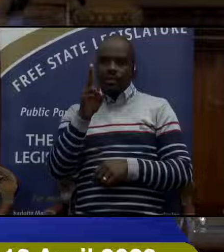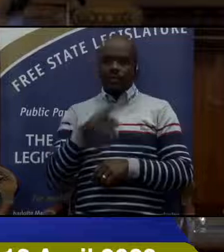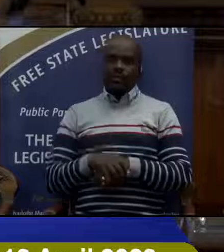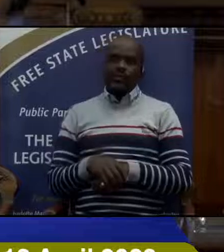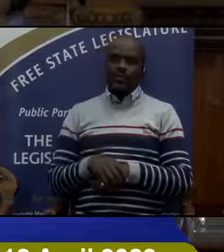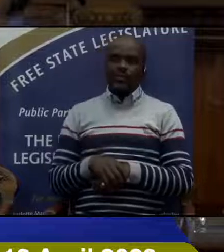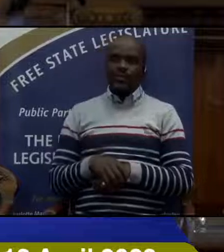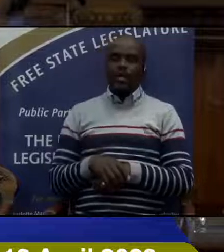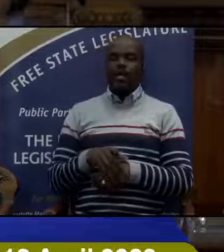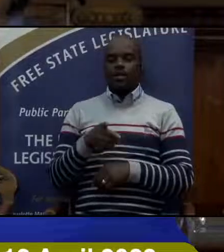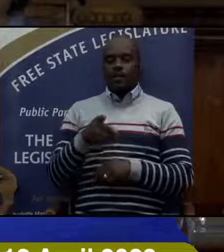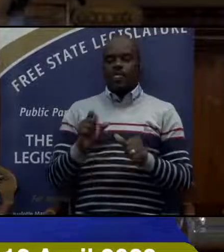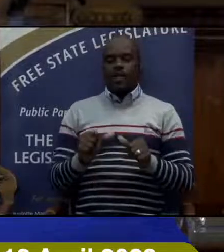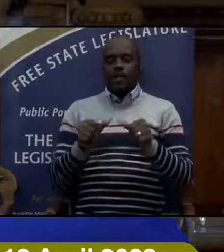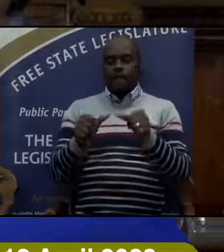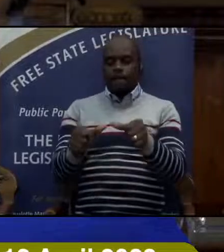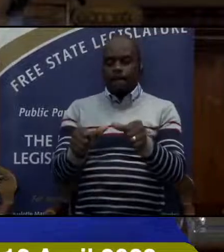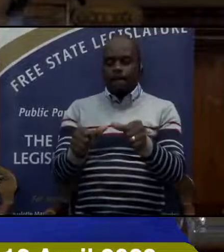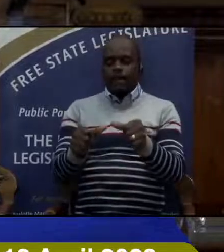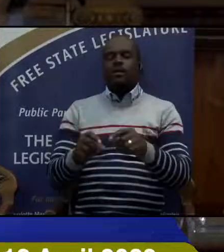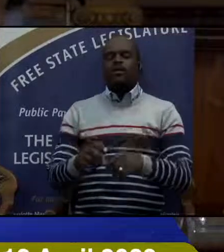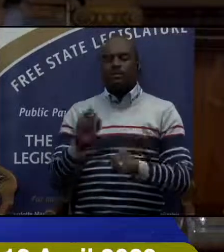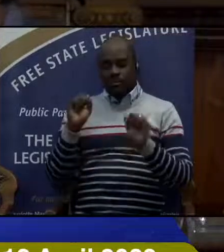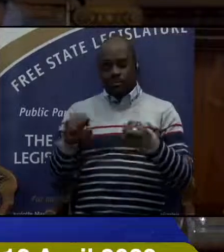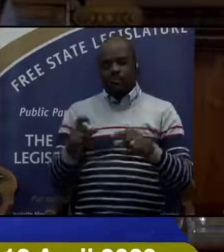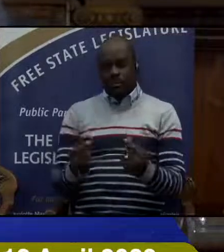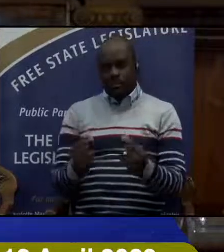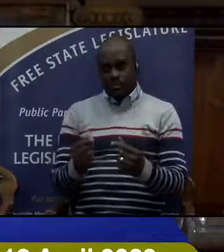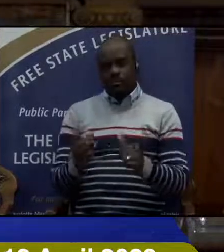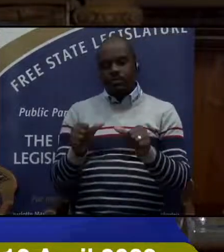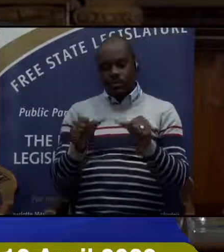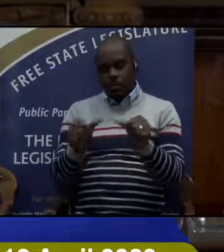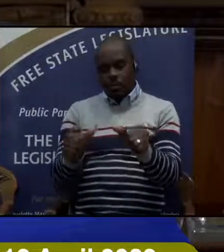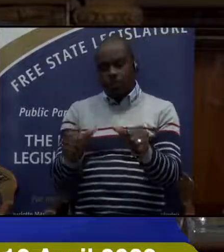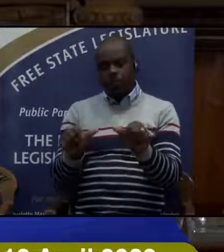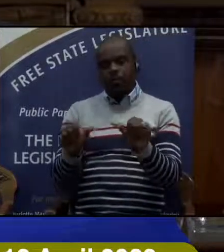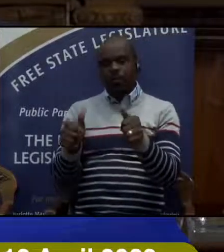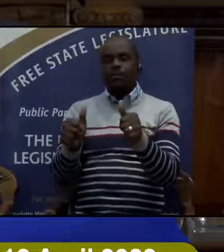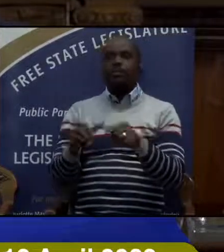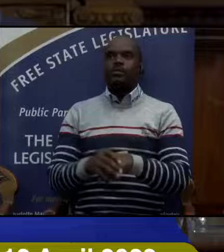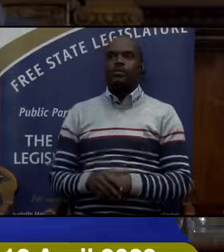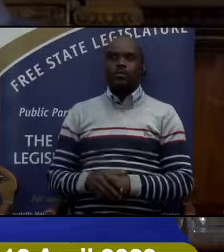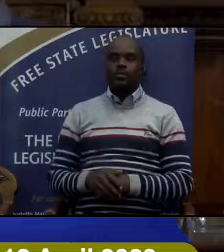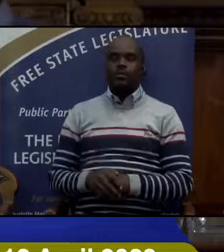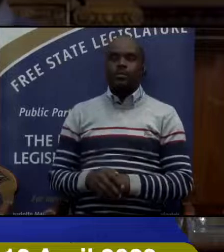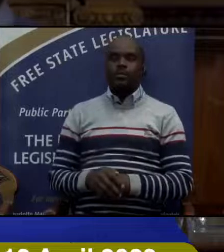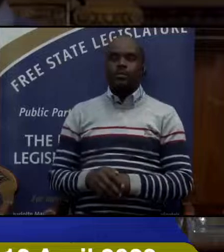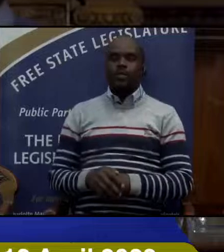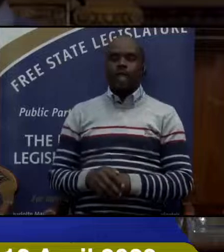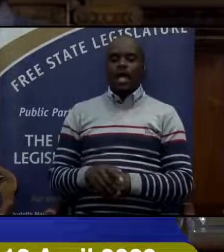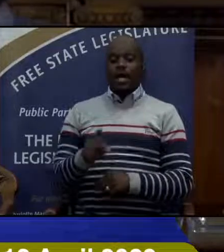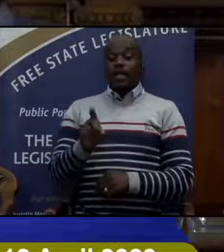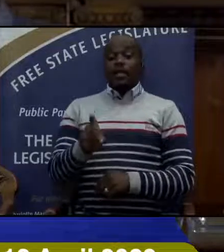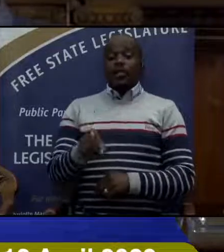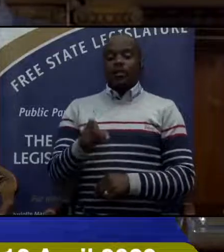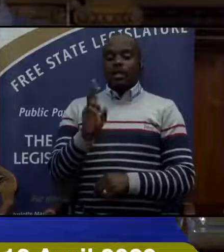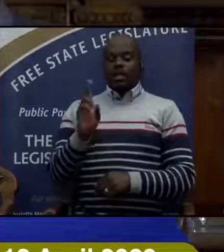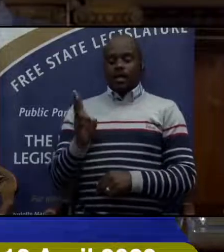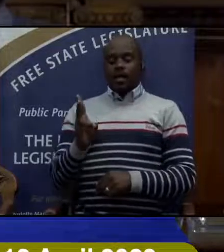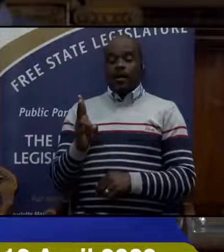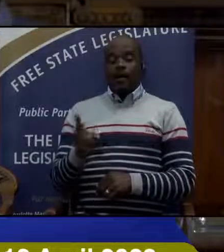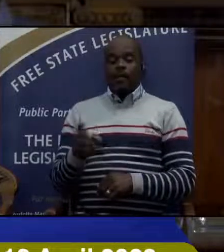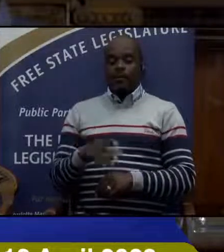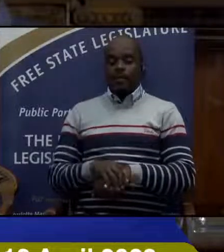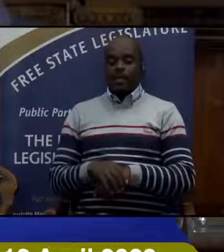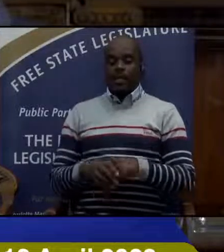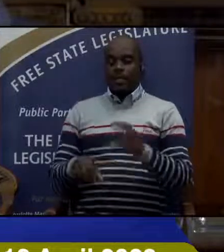of students abroad in doctors' profession by the Free State government must be commended, and it's a move beyond the